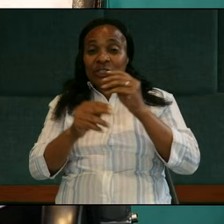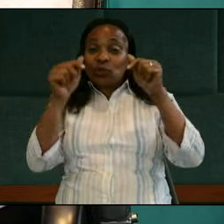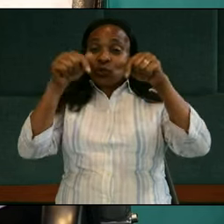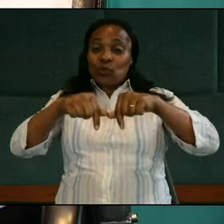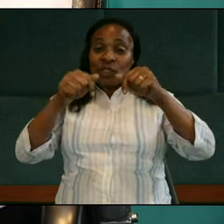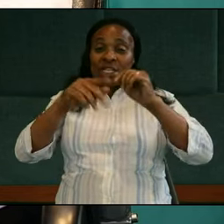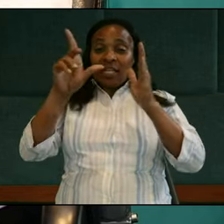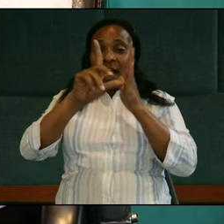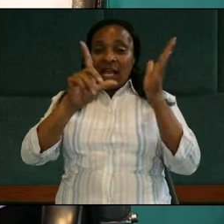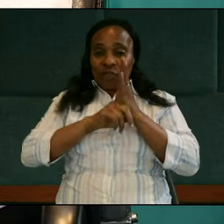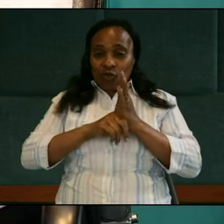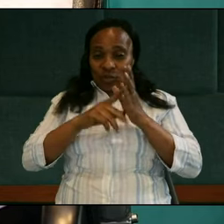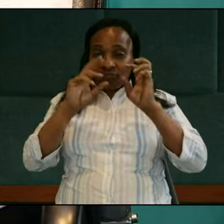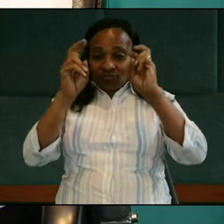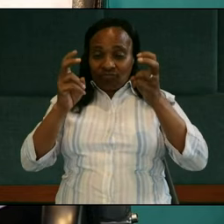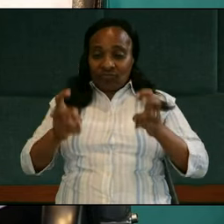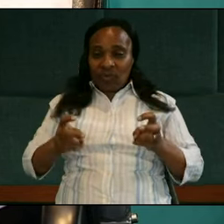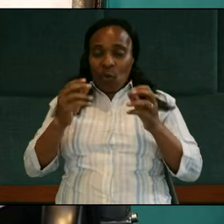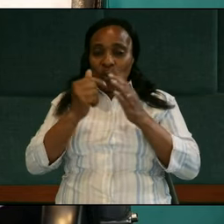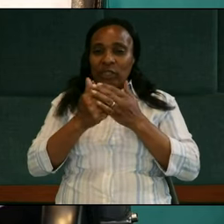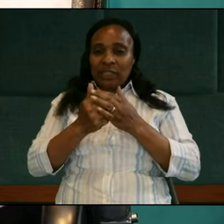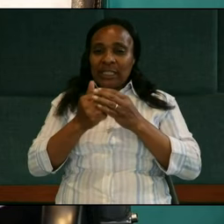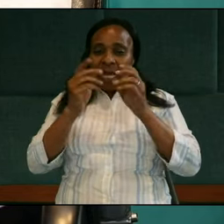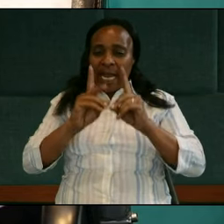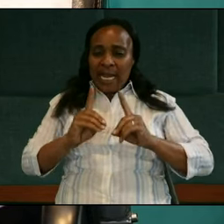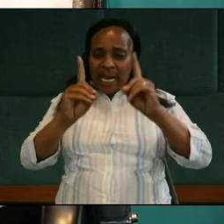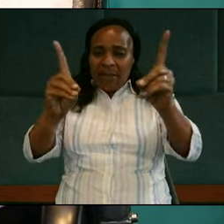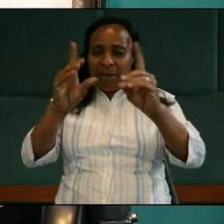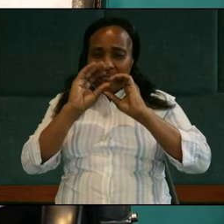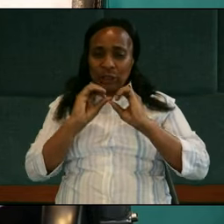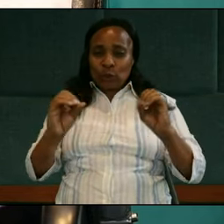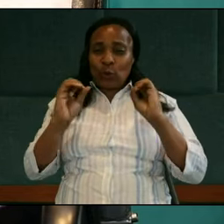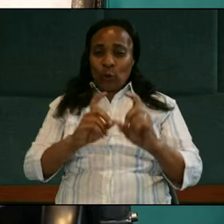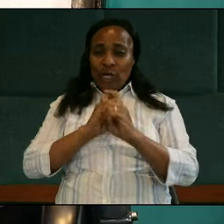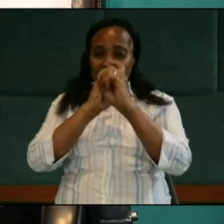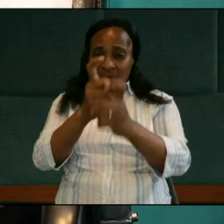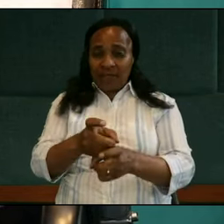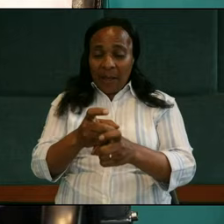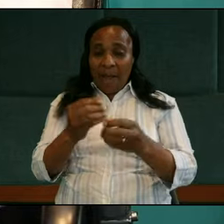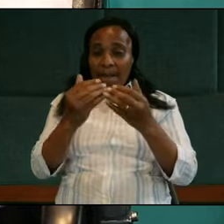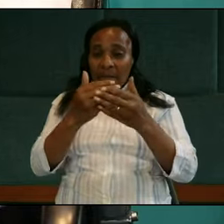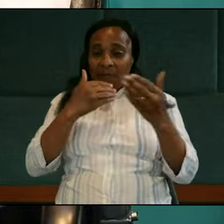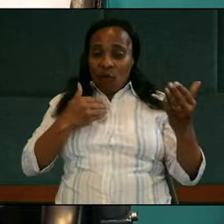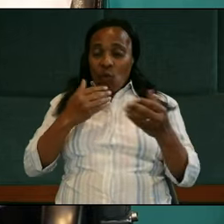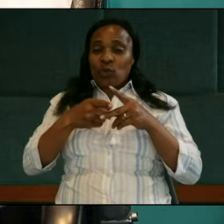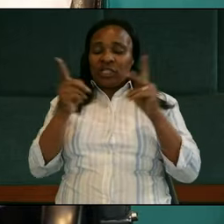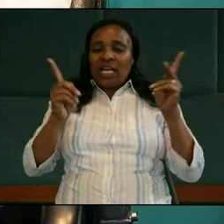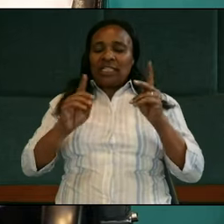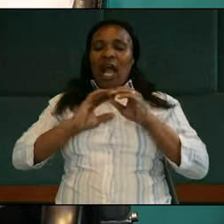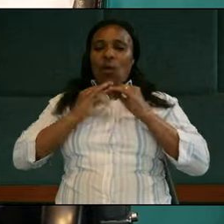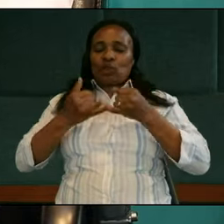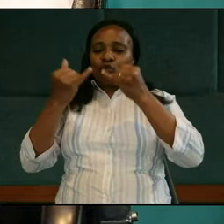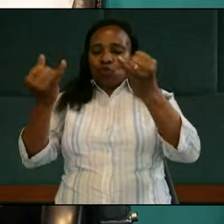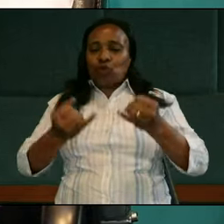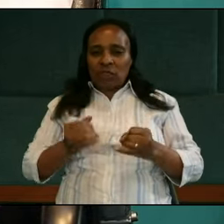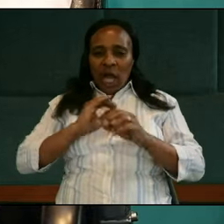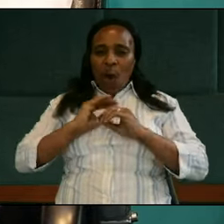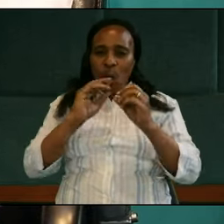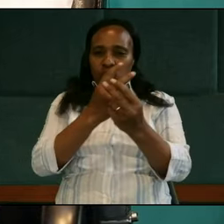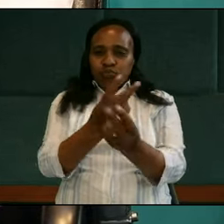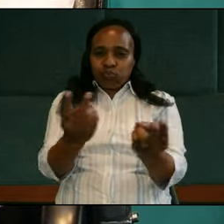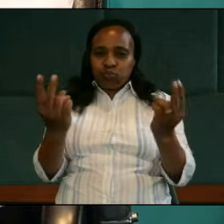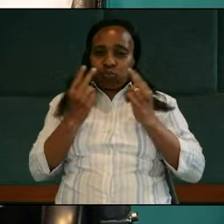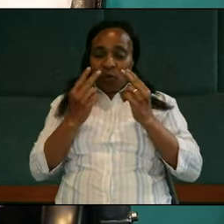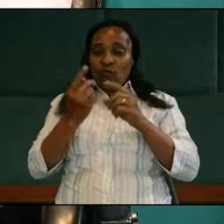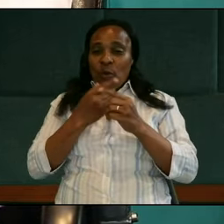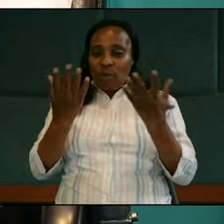today's lesson title is An Undelivered Gift. But before we begin, I'd like to introduce our panelists for today, starting on my immediate